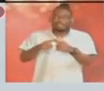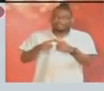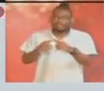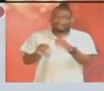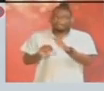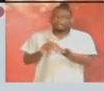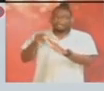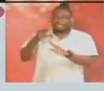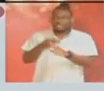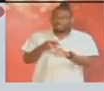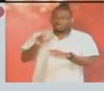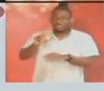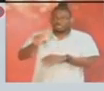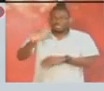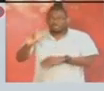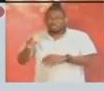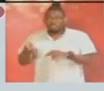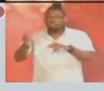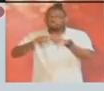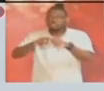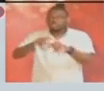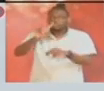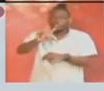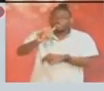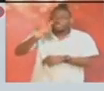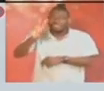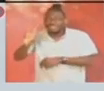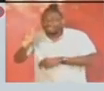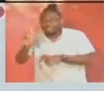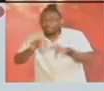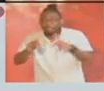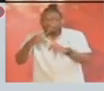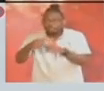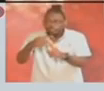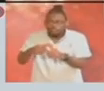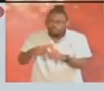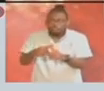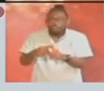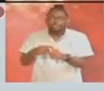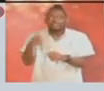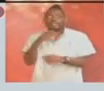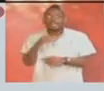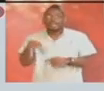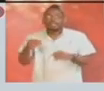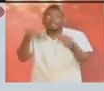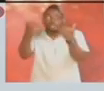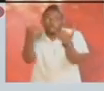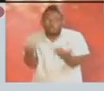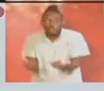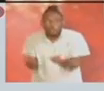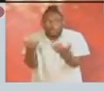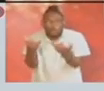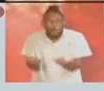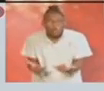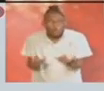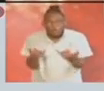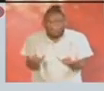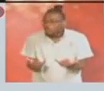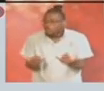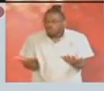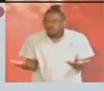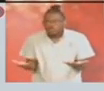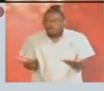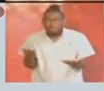to 26. And currently, Dr. Hines worked it out this morning, the 7-day rolling